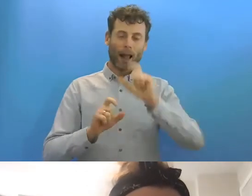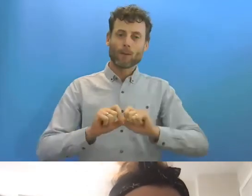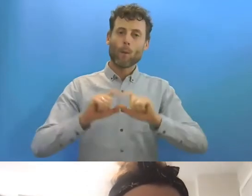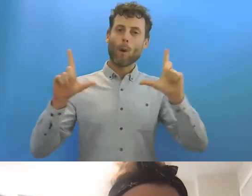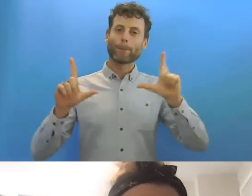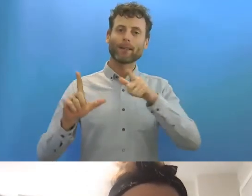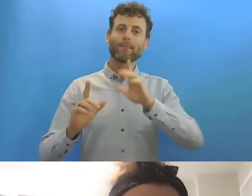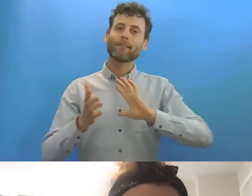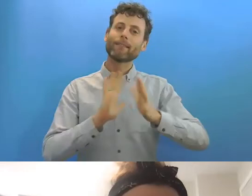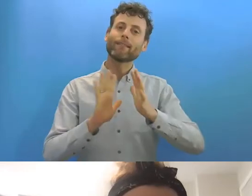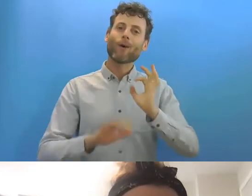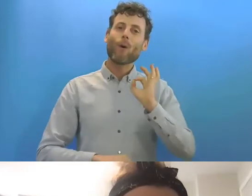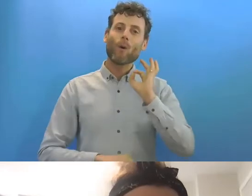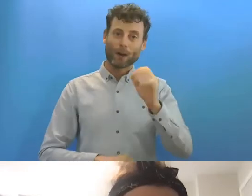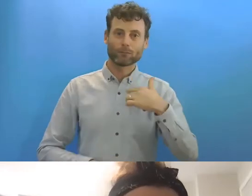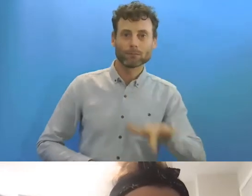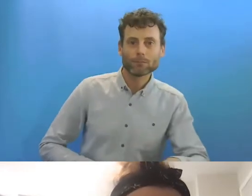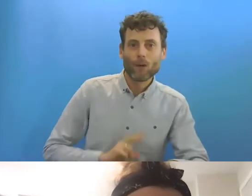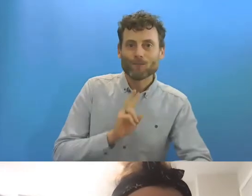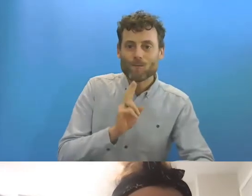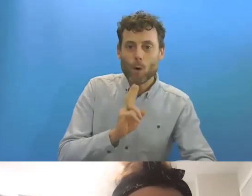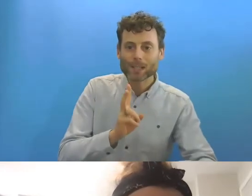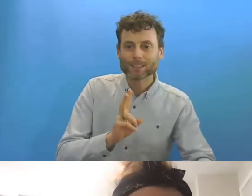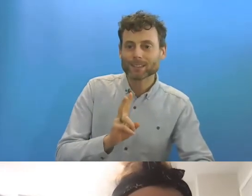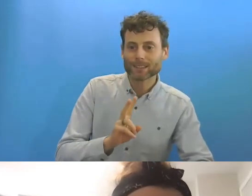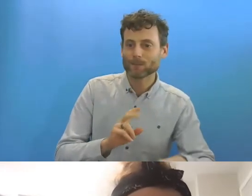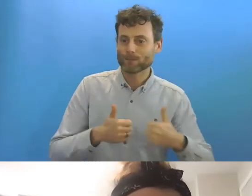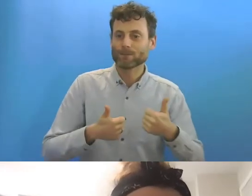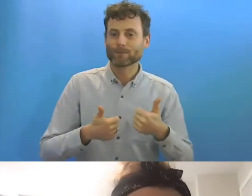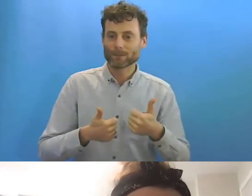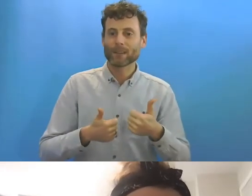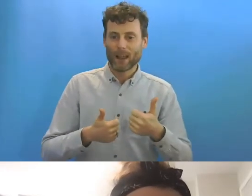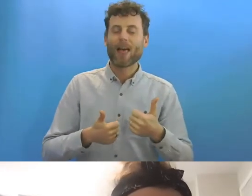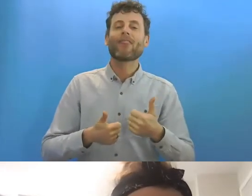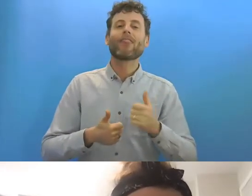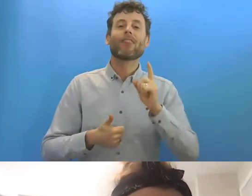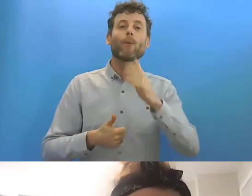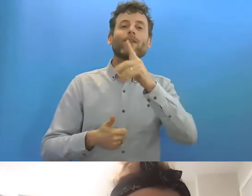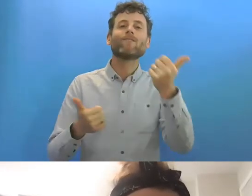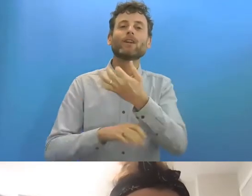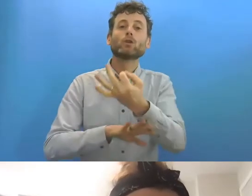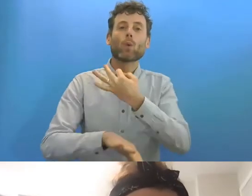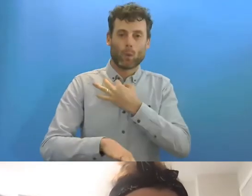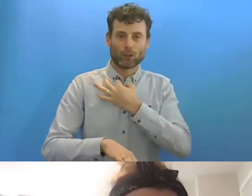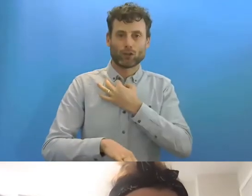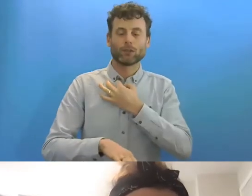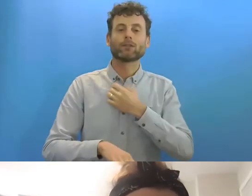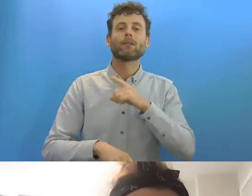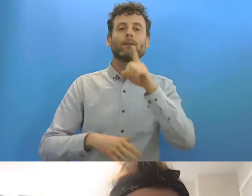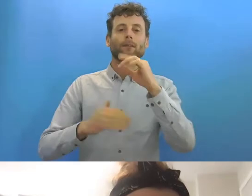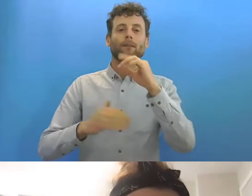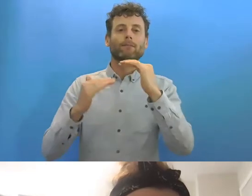And our interpreters will do the voiceover, and then we'll move you back to being an attendee afterwards. So that's absolutely